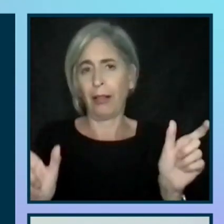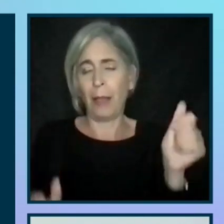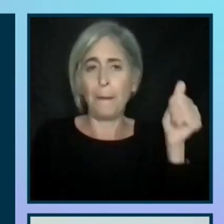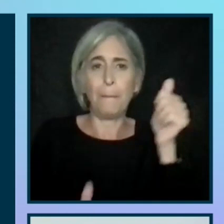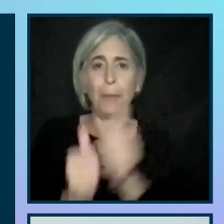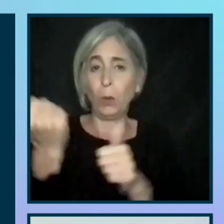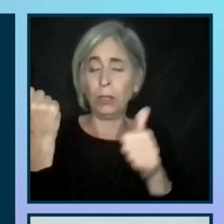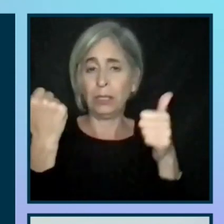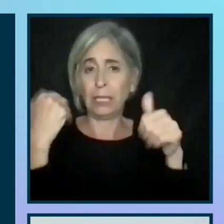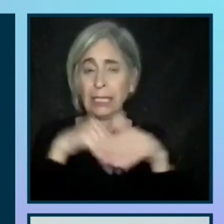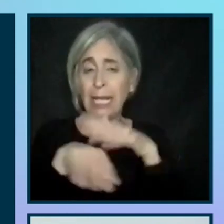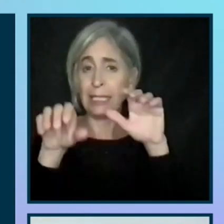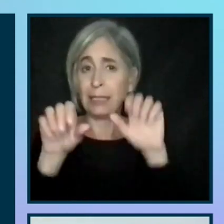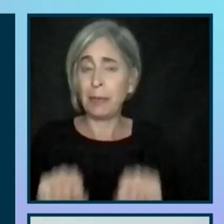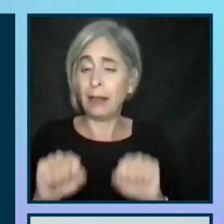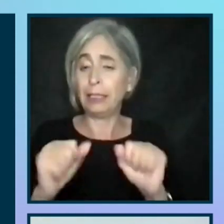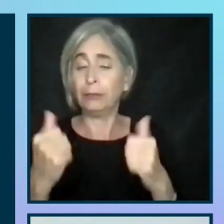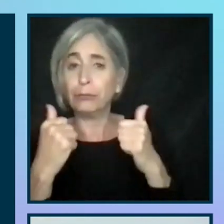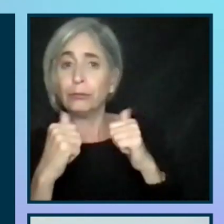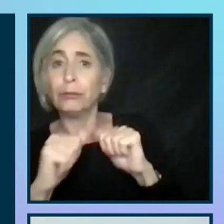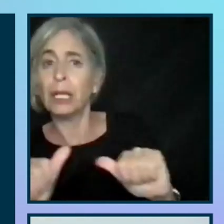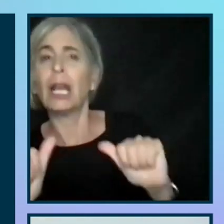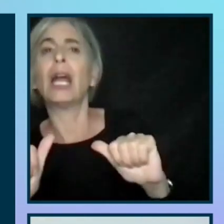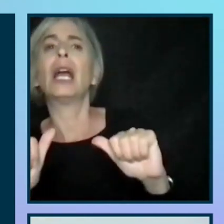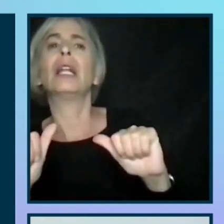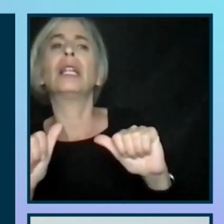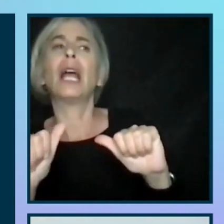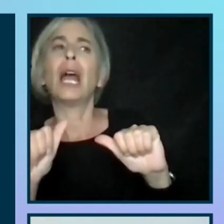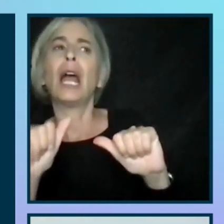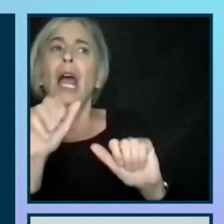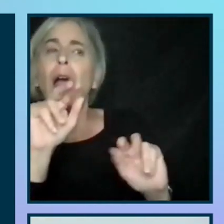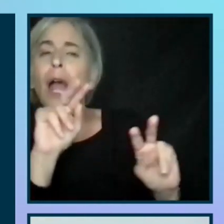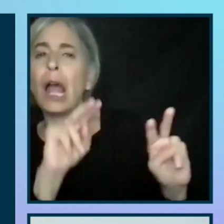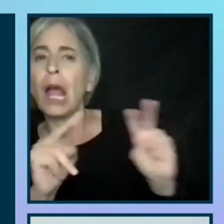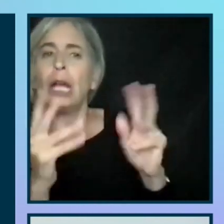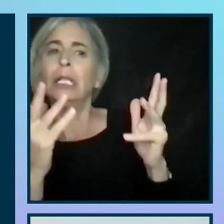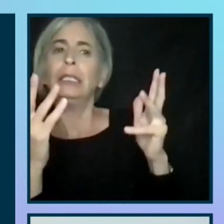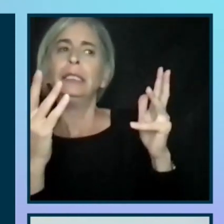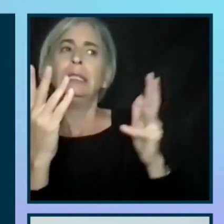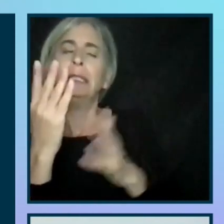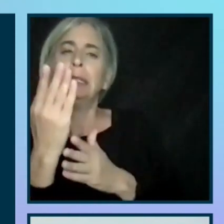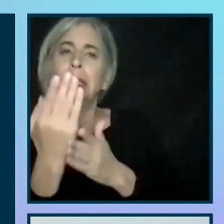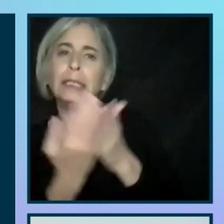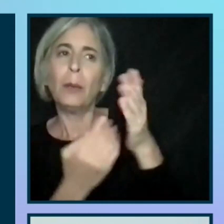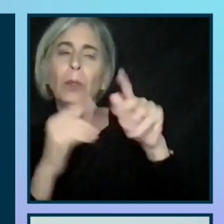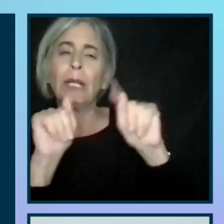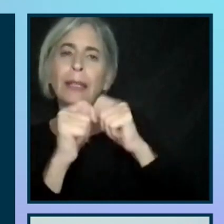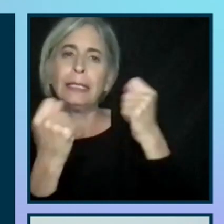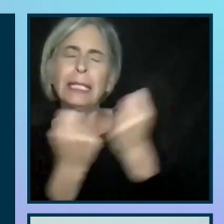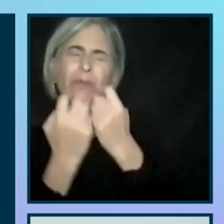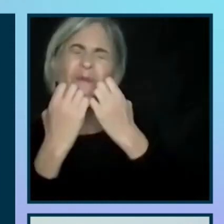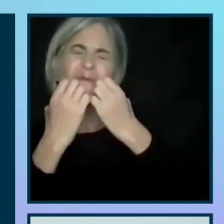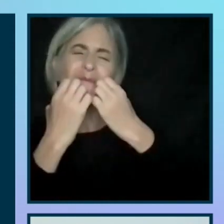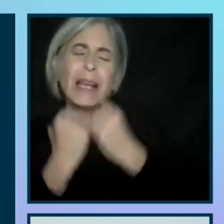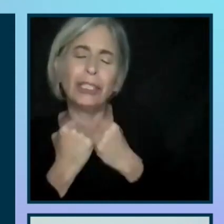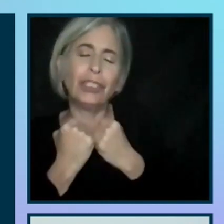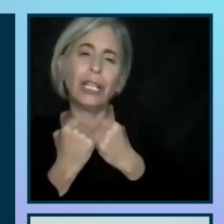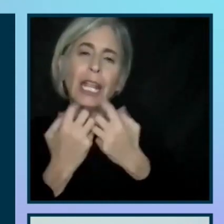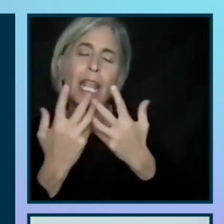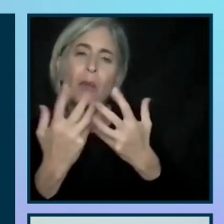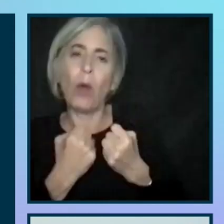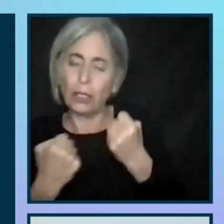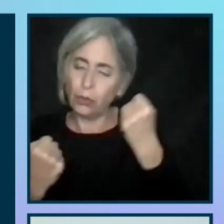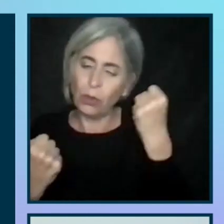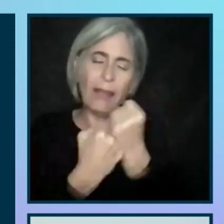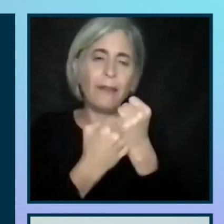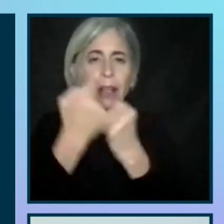seen start by unlocking grassroots efforts. It's usually someone within the team who is passionate and who wants to advocate for accessibility,